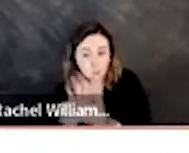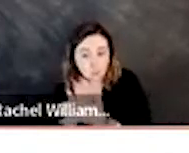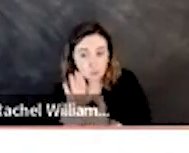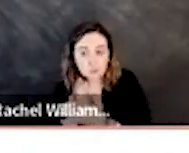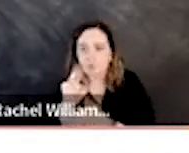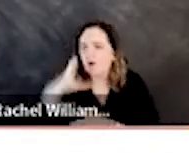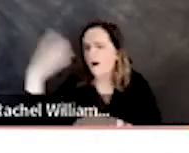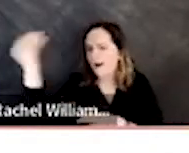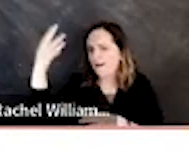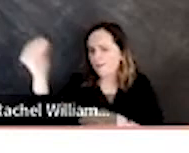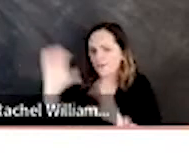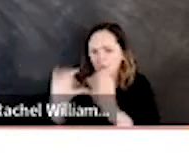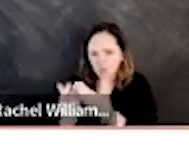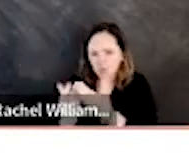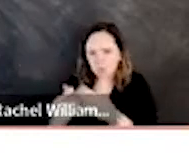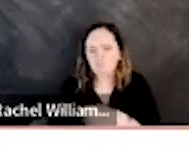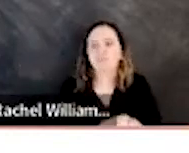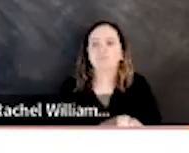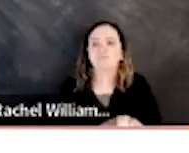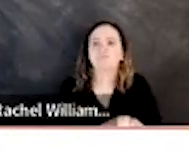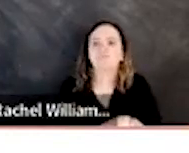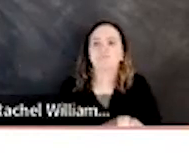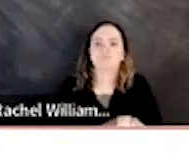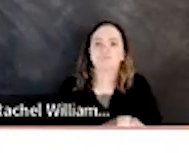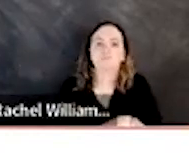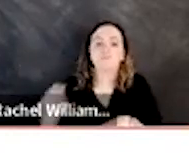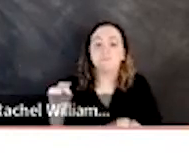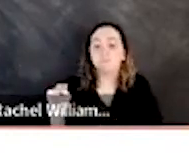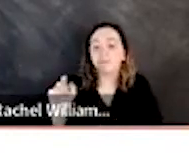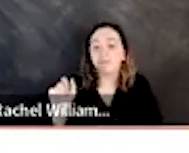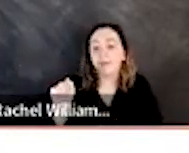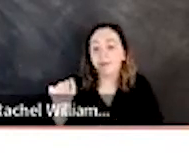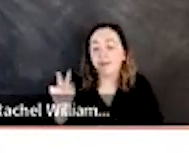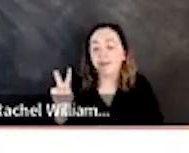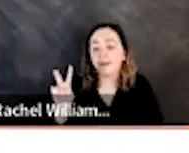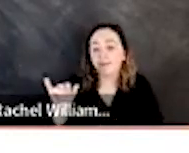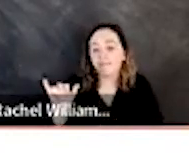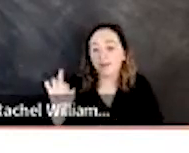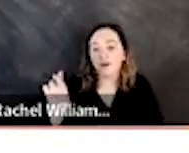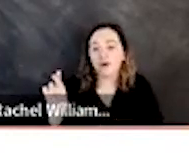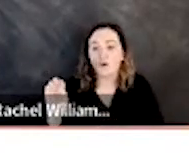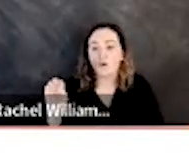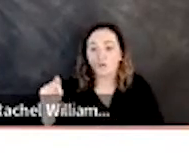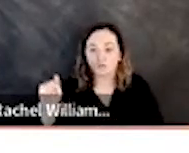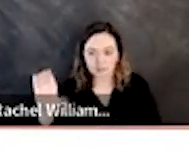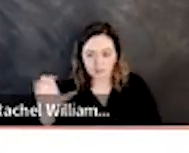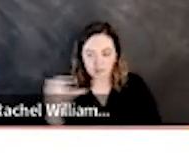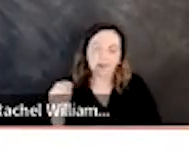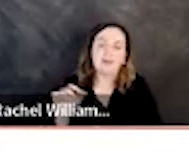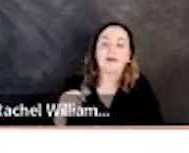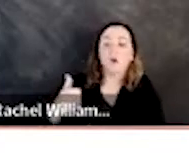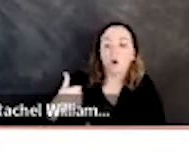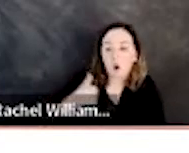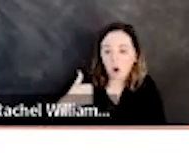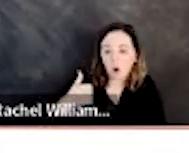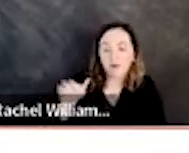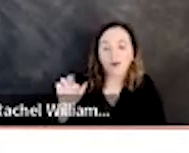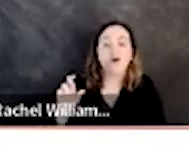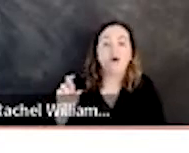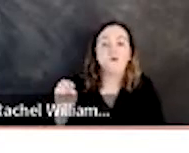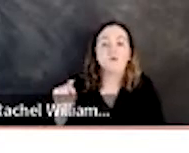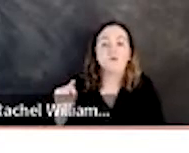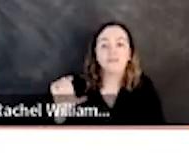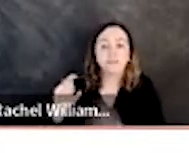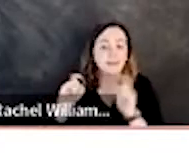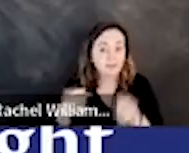different outside agencies. So the Navy ROTC scholarship and Army ROT scholarship is being awarded